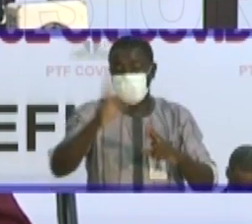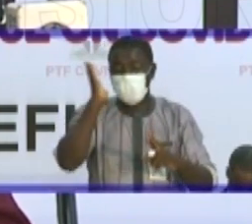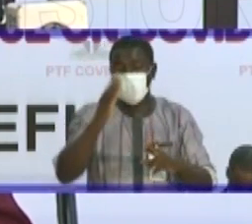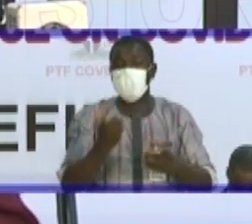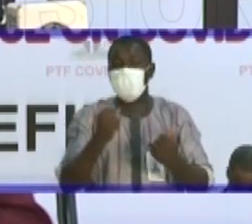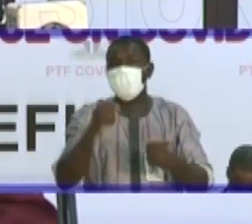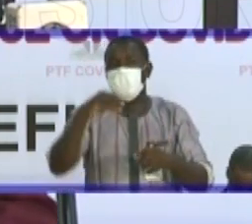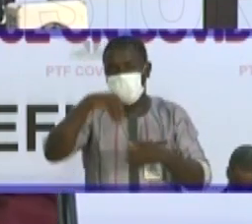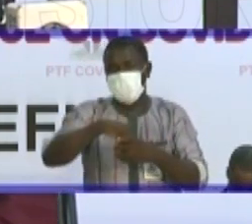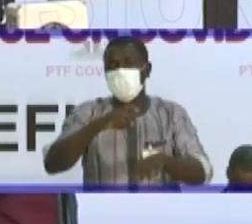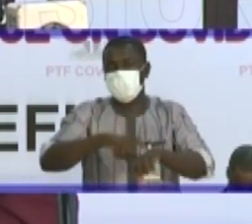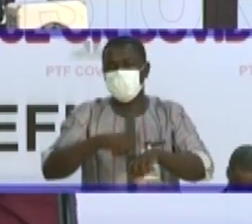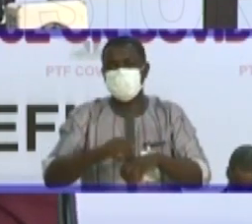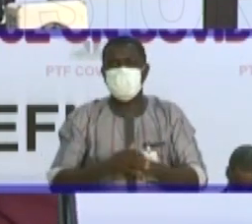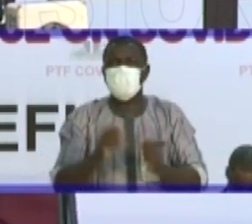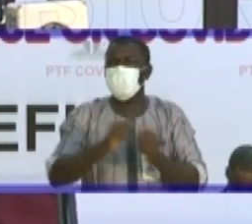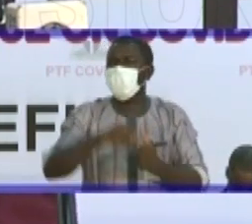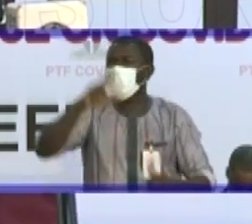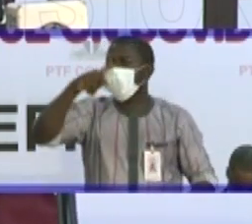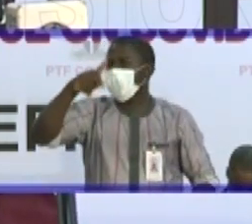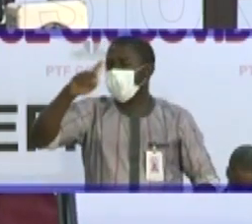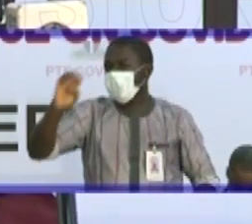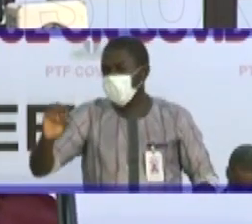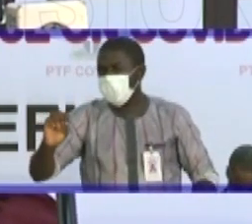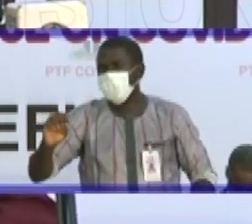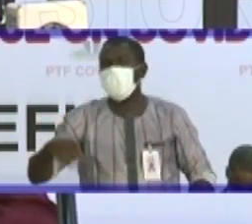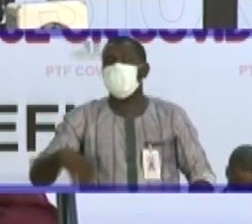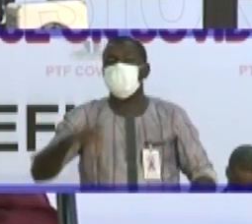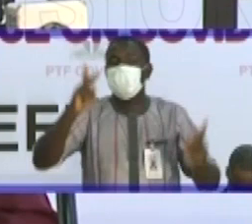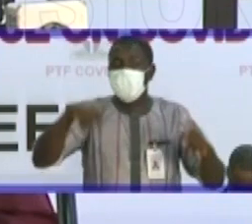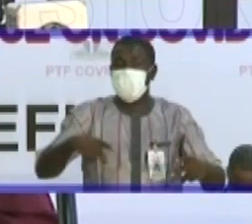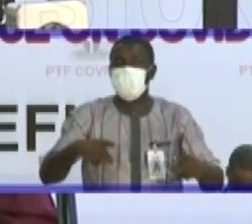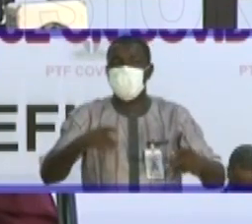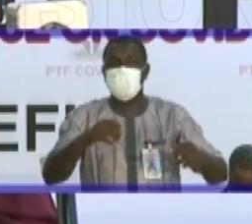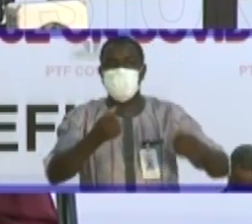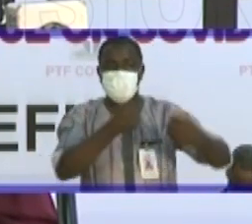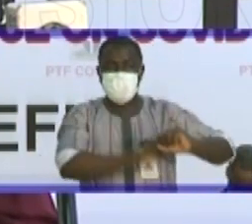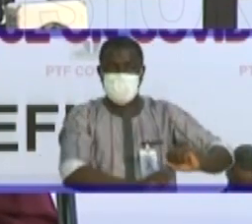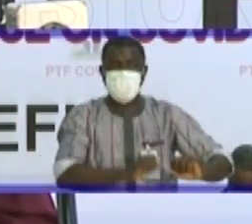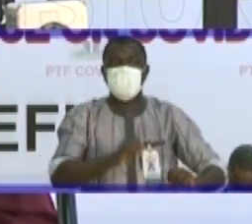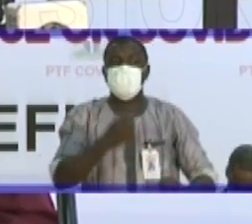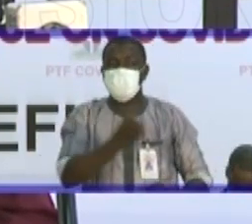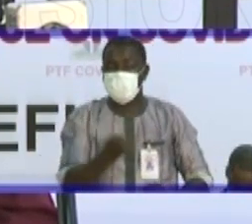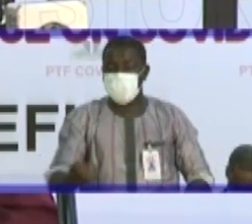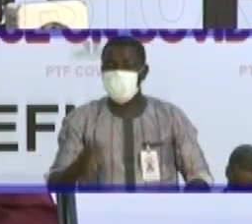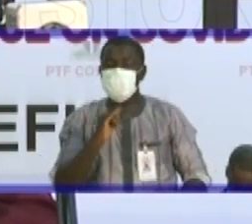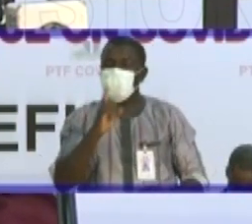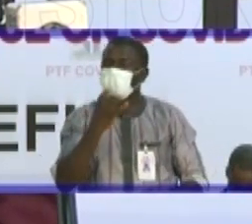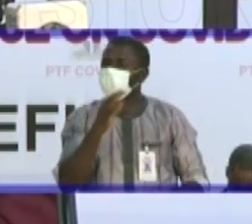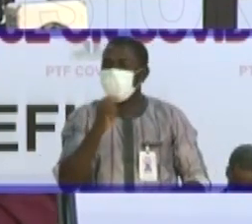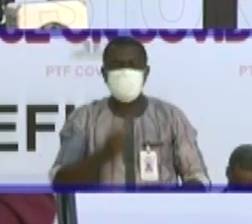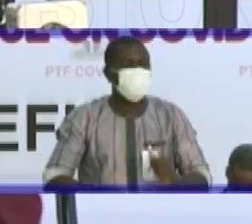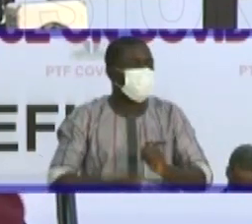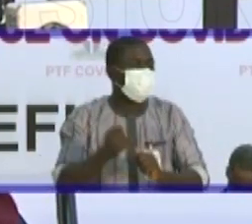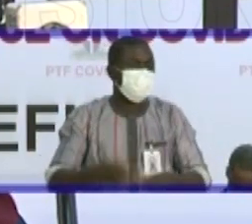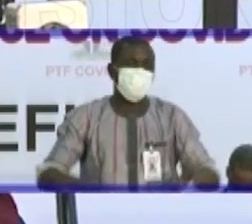time. With PPE, personal protective equipment is one of the most precious commodities you can think of now. There